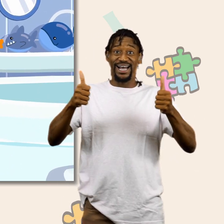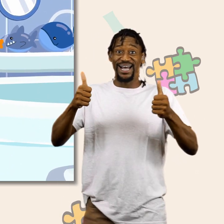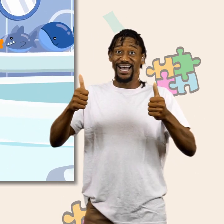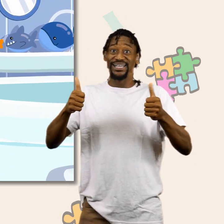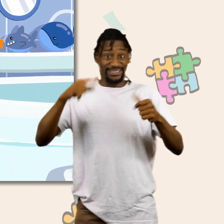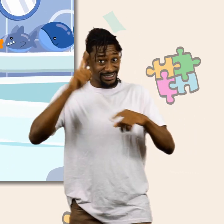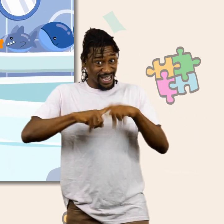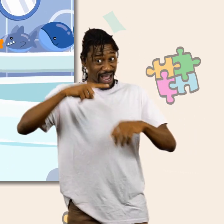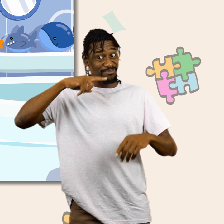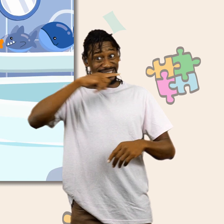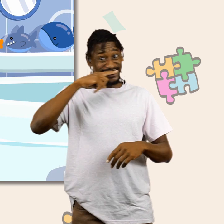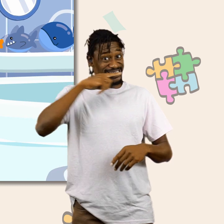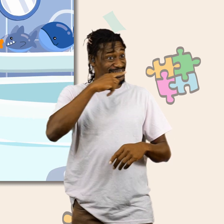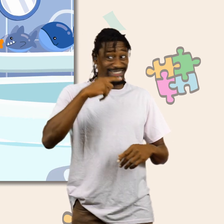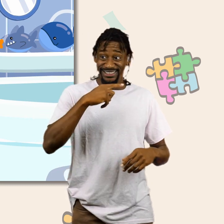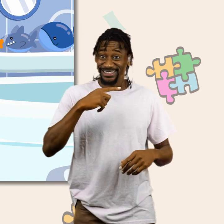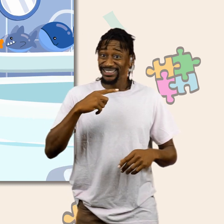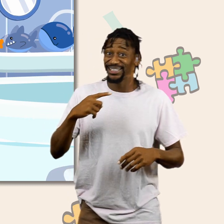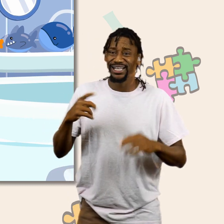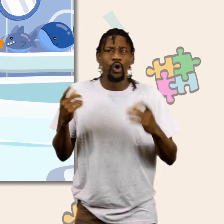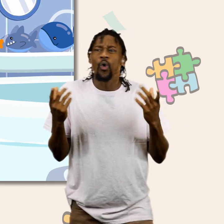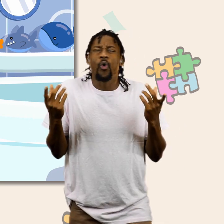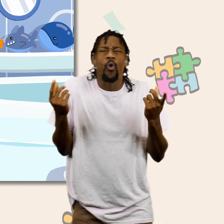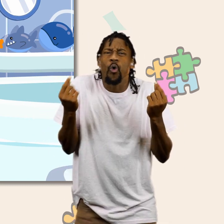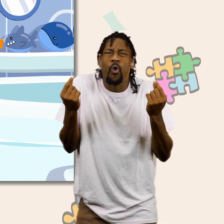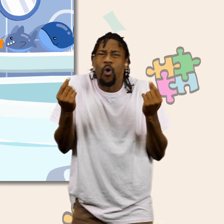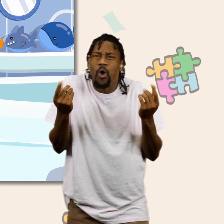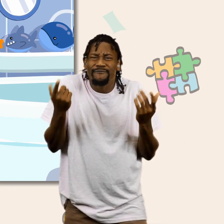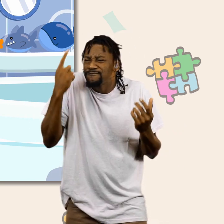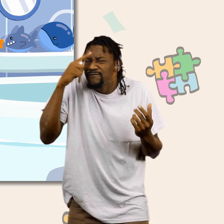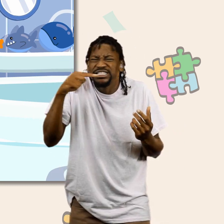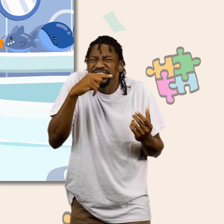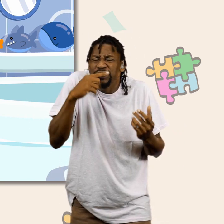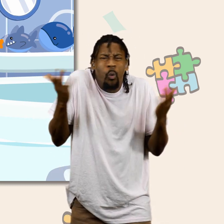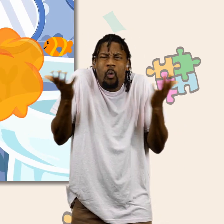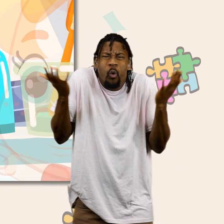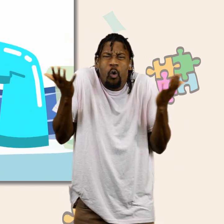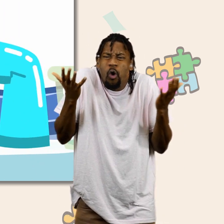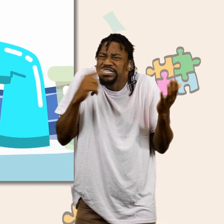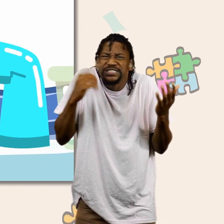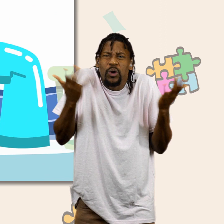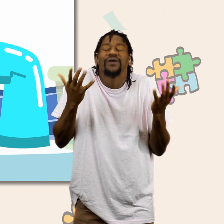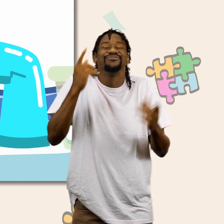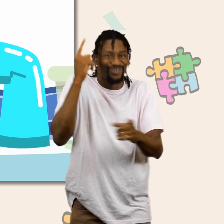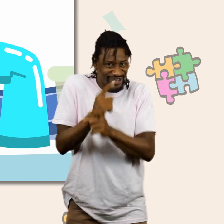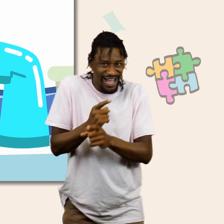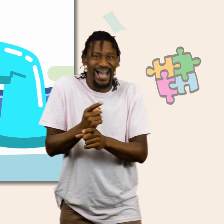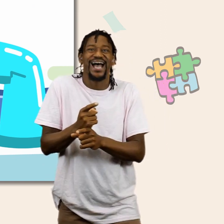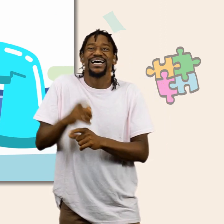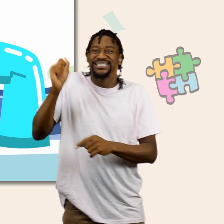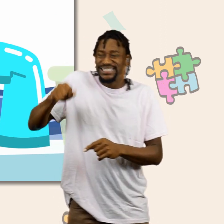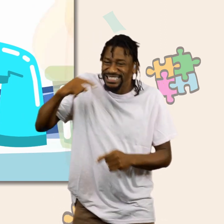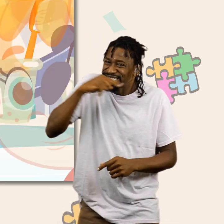All right, kids, let's brush our teeth. What do we need first? That's right, Phoebe,